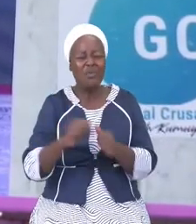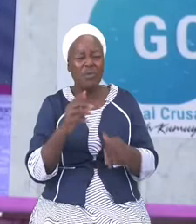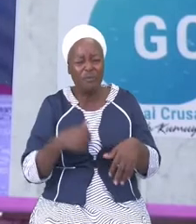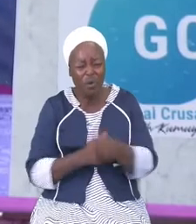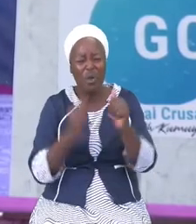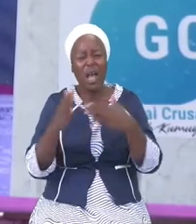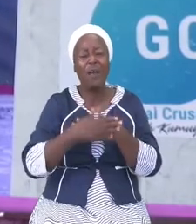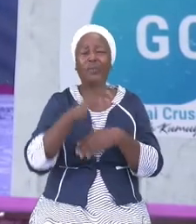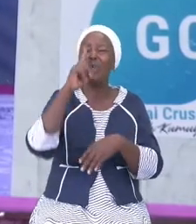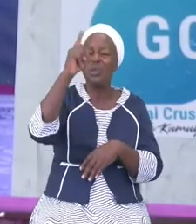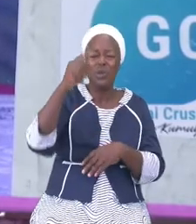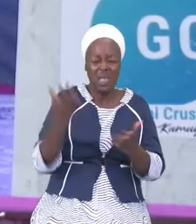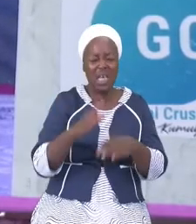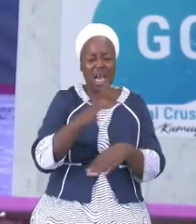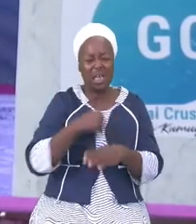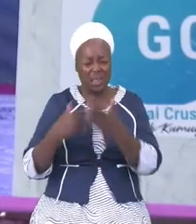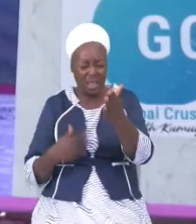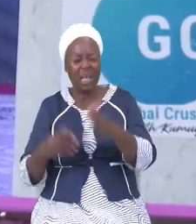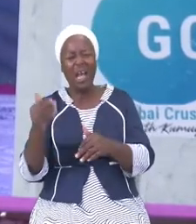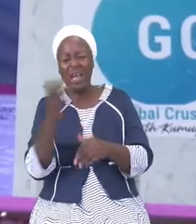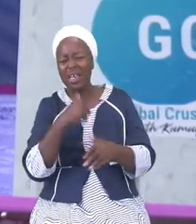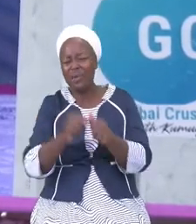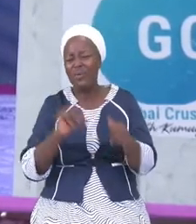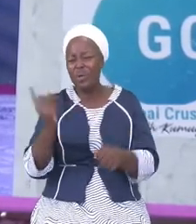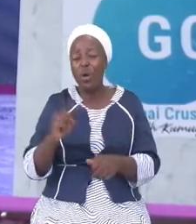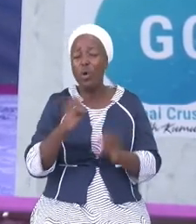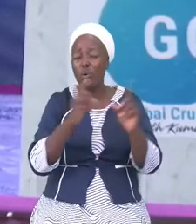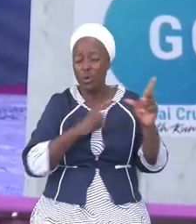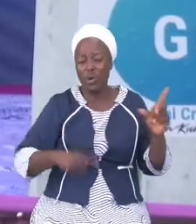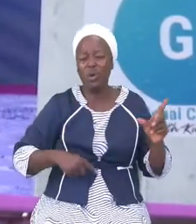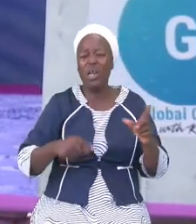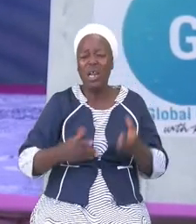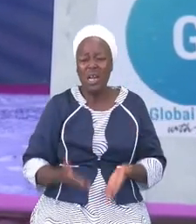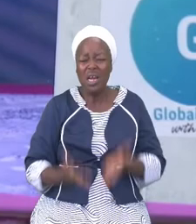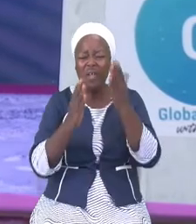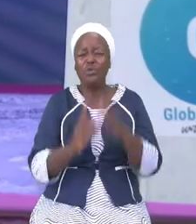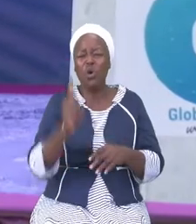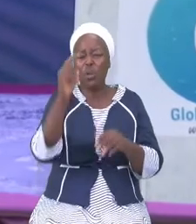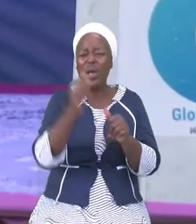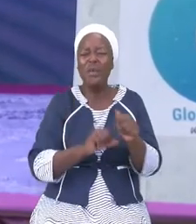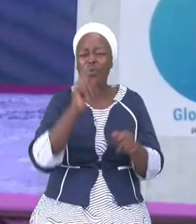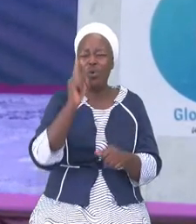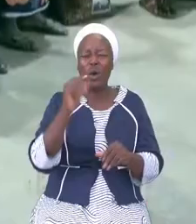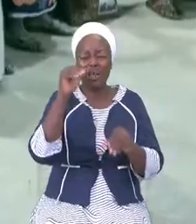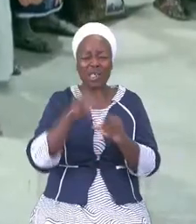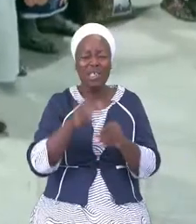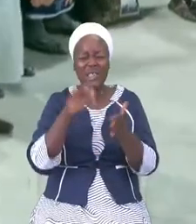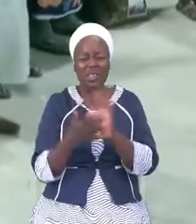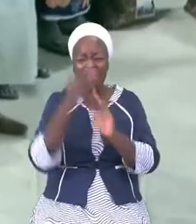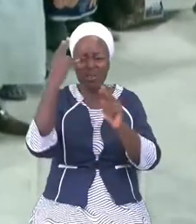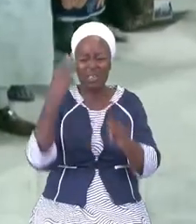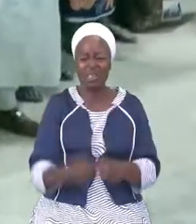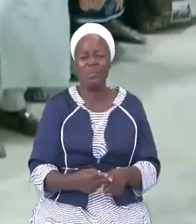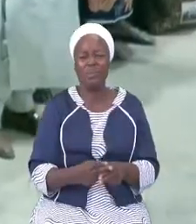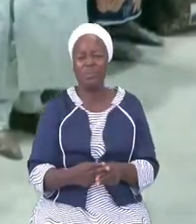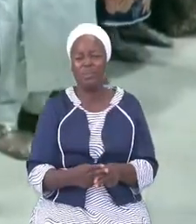you, here and there and everywhere, oh Lord, lift up everyone in Jesus' name.